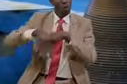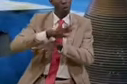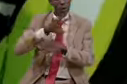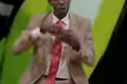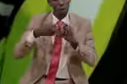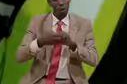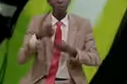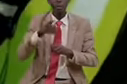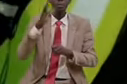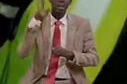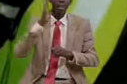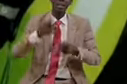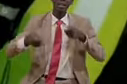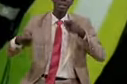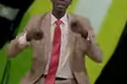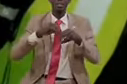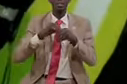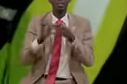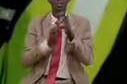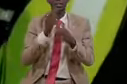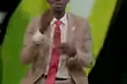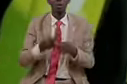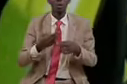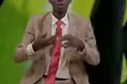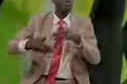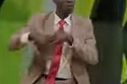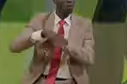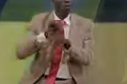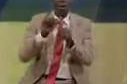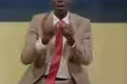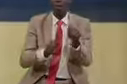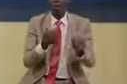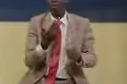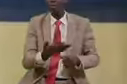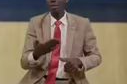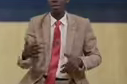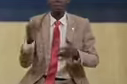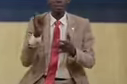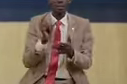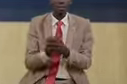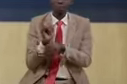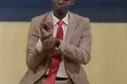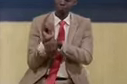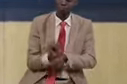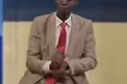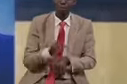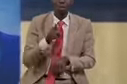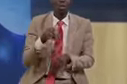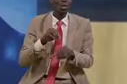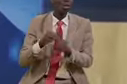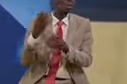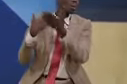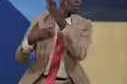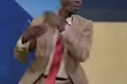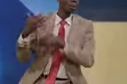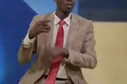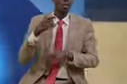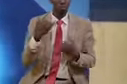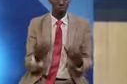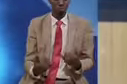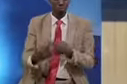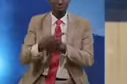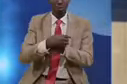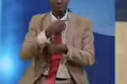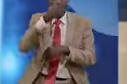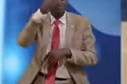will reign over everything that clamped you down in the past. Today,